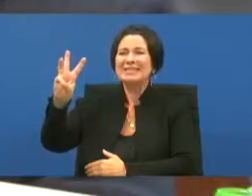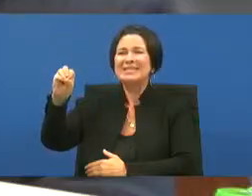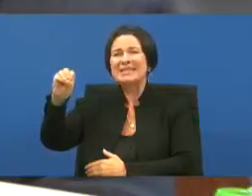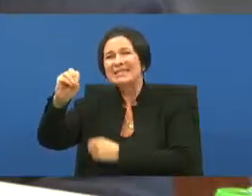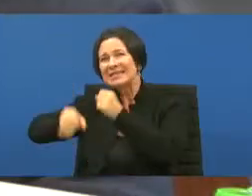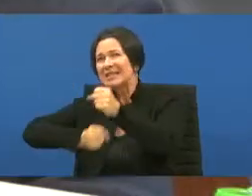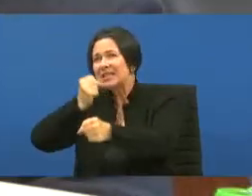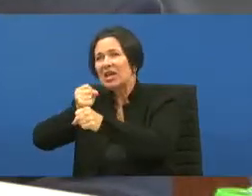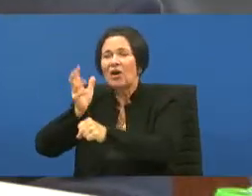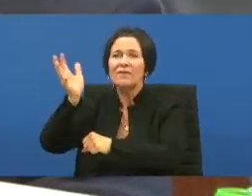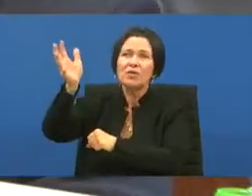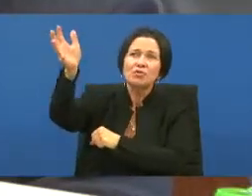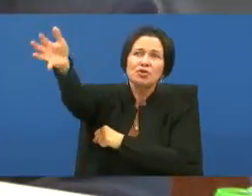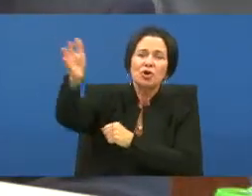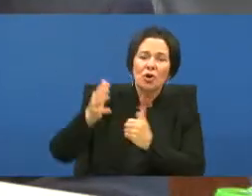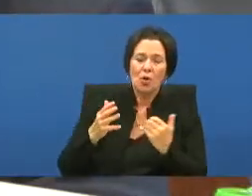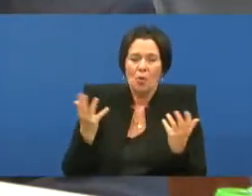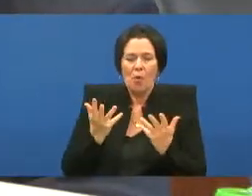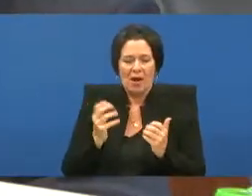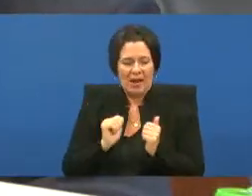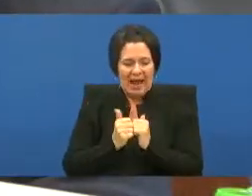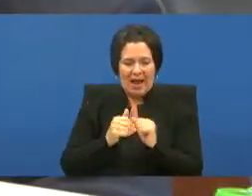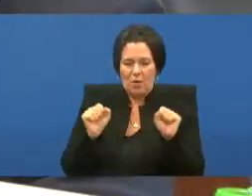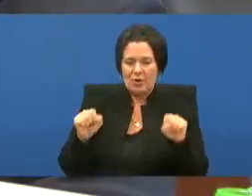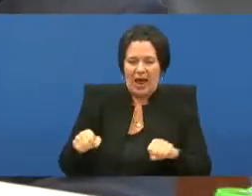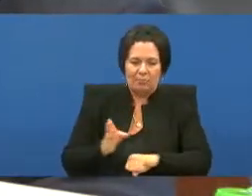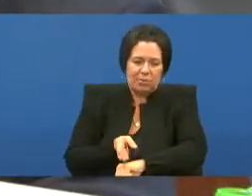facility in our parish that can drive economic development.